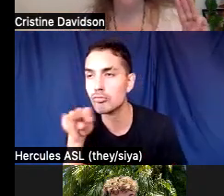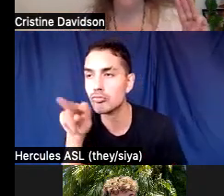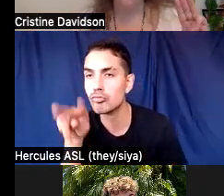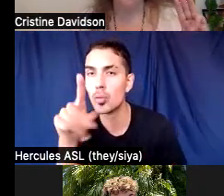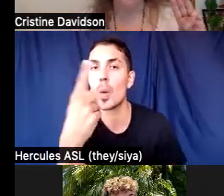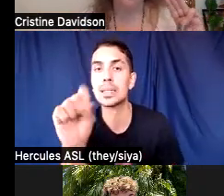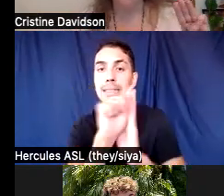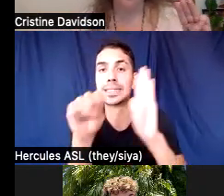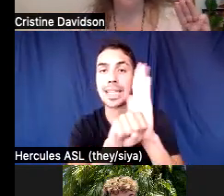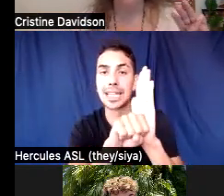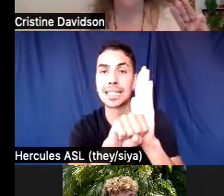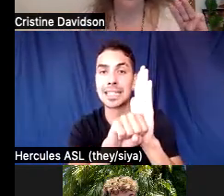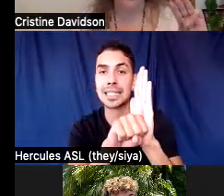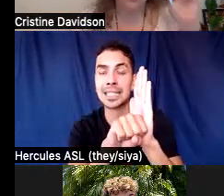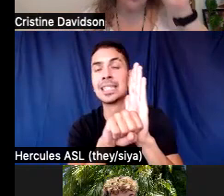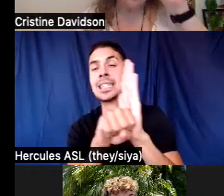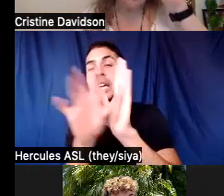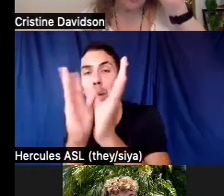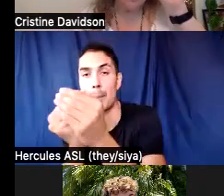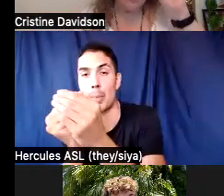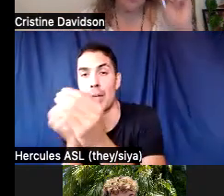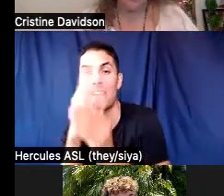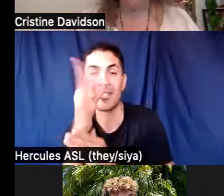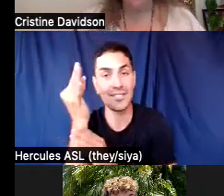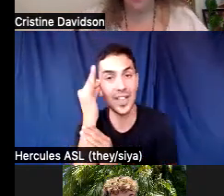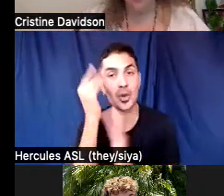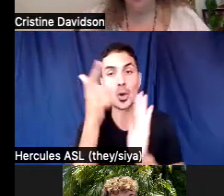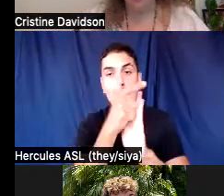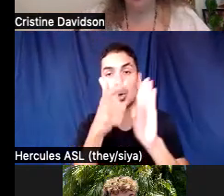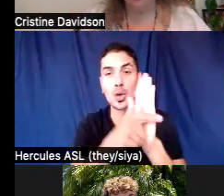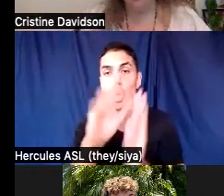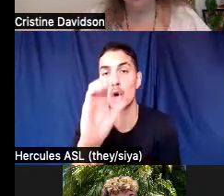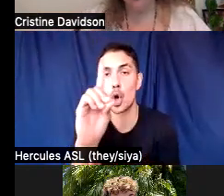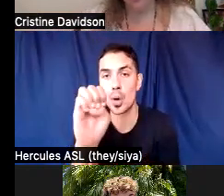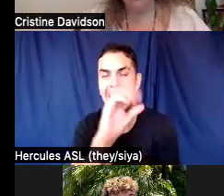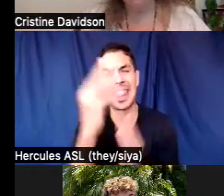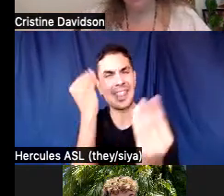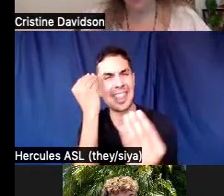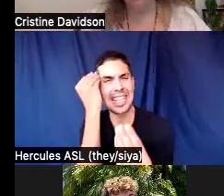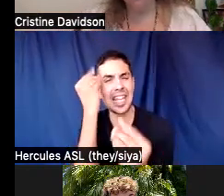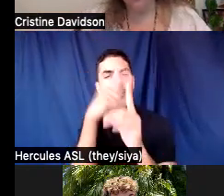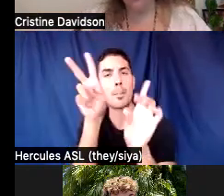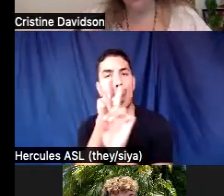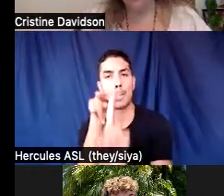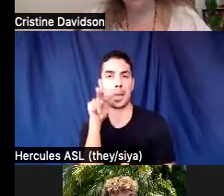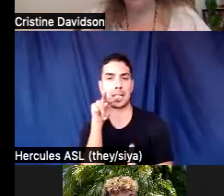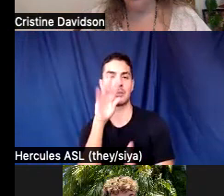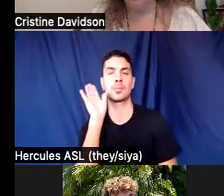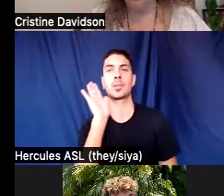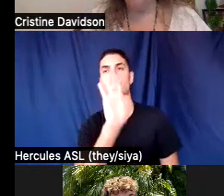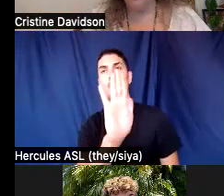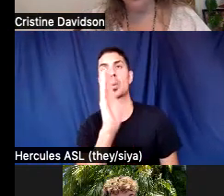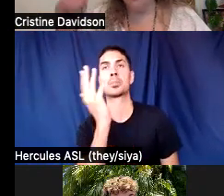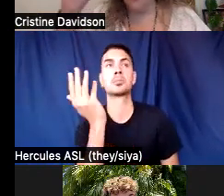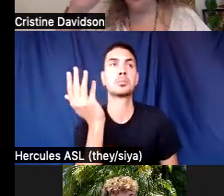code in your region, and just look at the differences, right? And be thinking about it from the perspective of